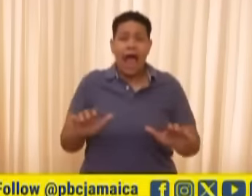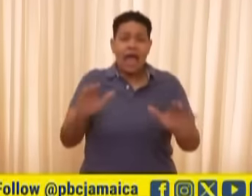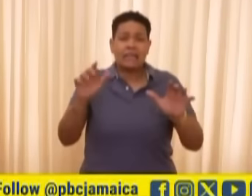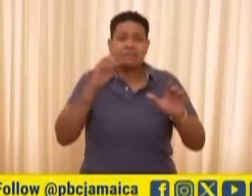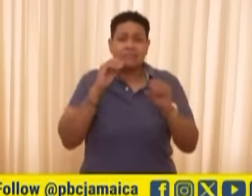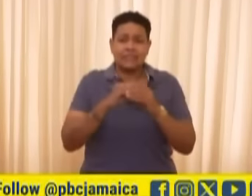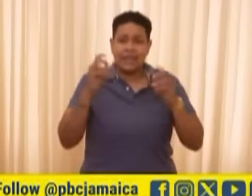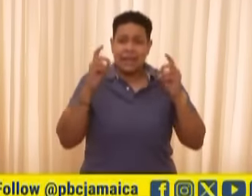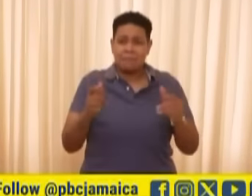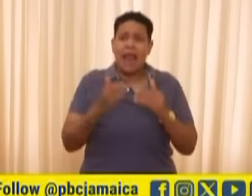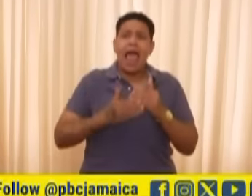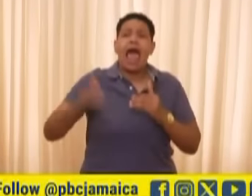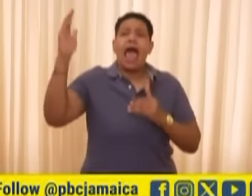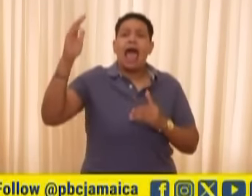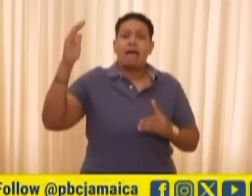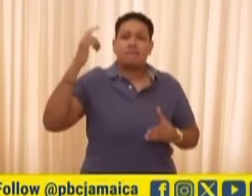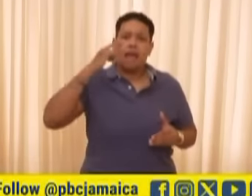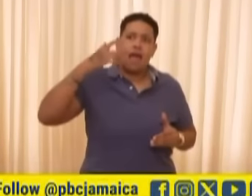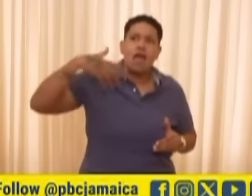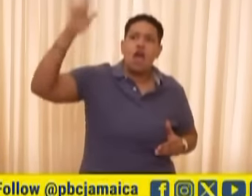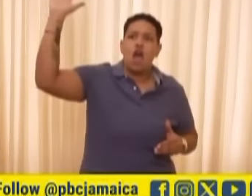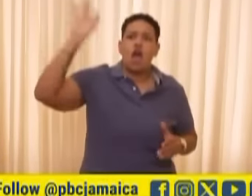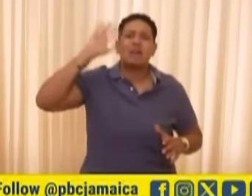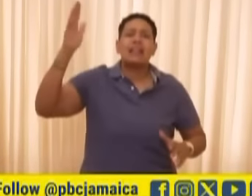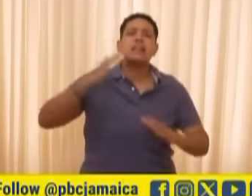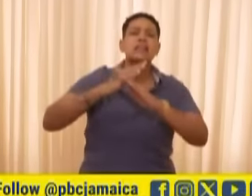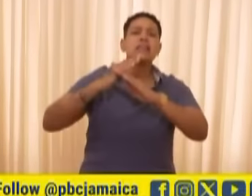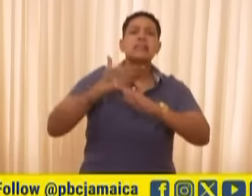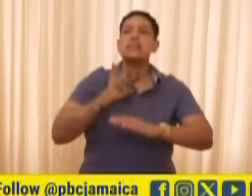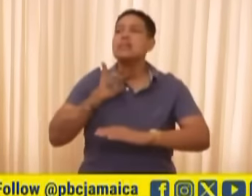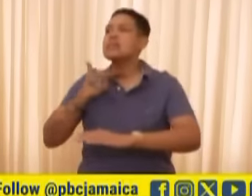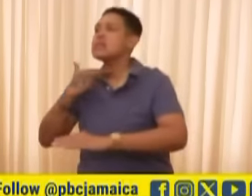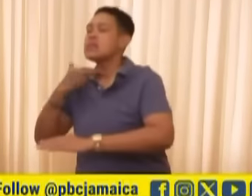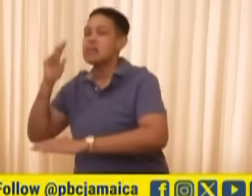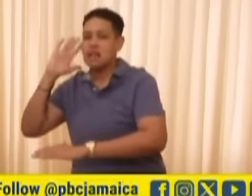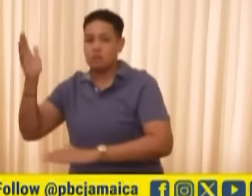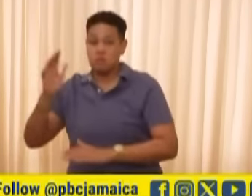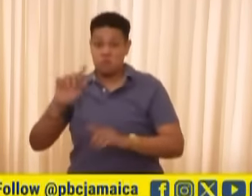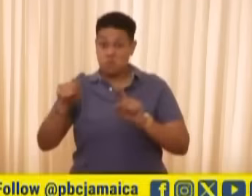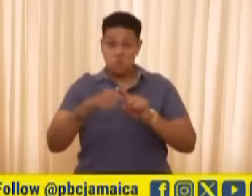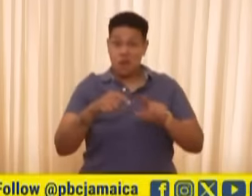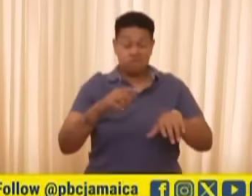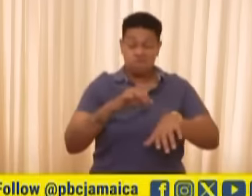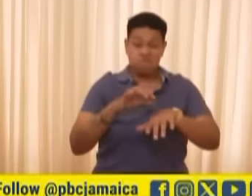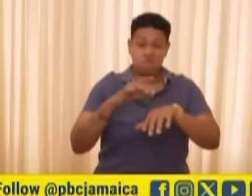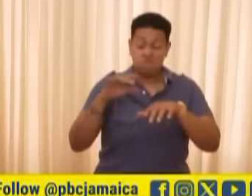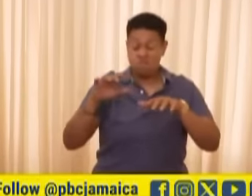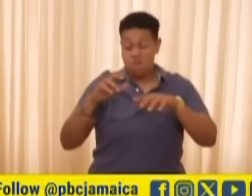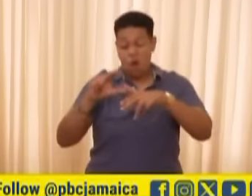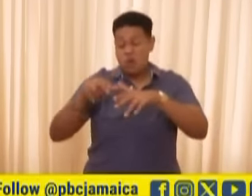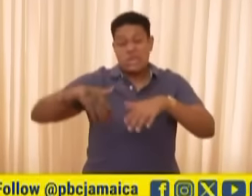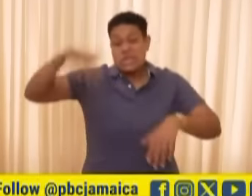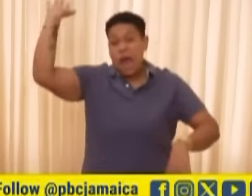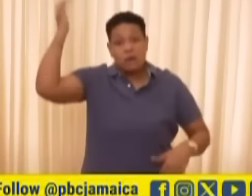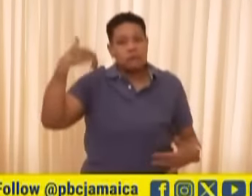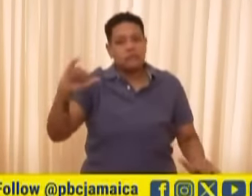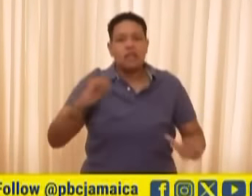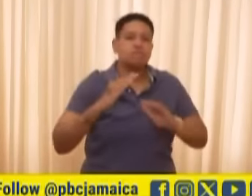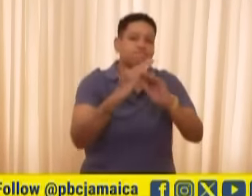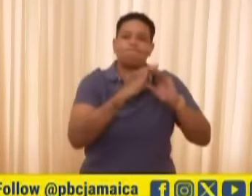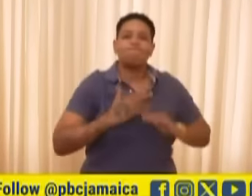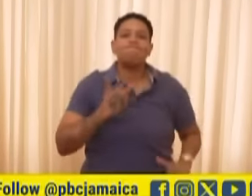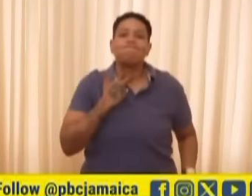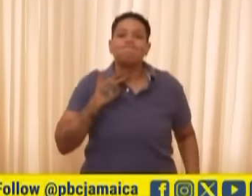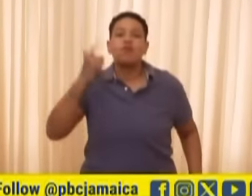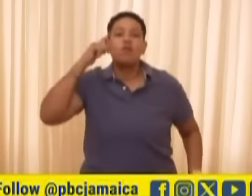activities immediately after the system center moves off the island. We're going to be prevented because